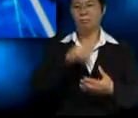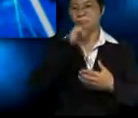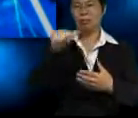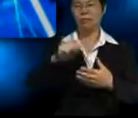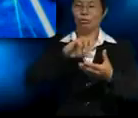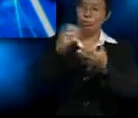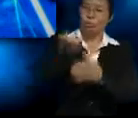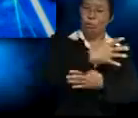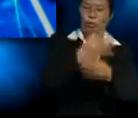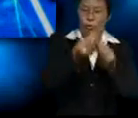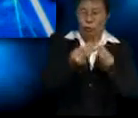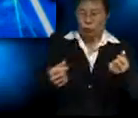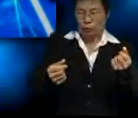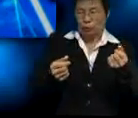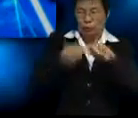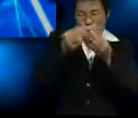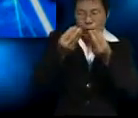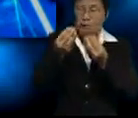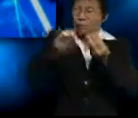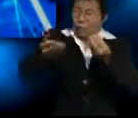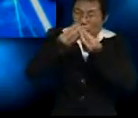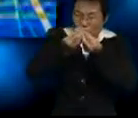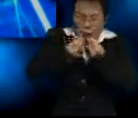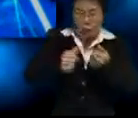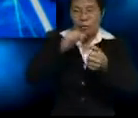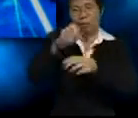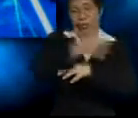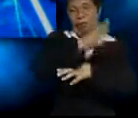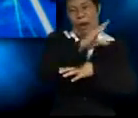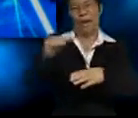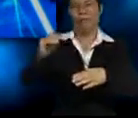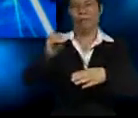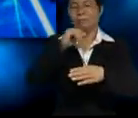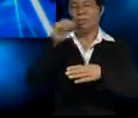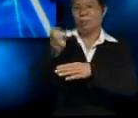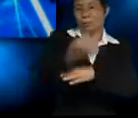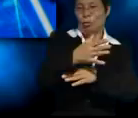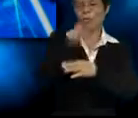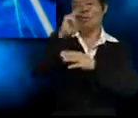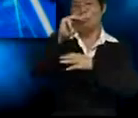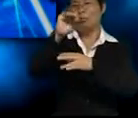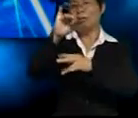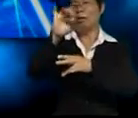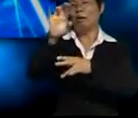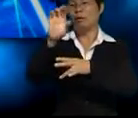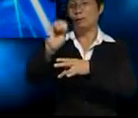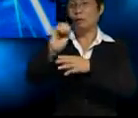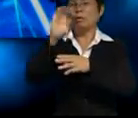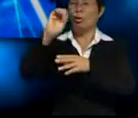not remove dissolved substances, and it does not remove